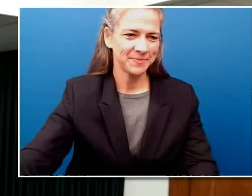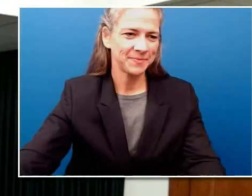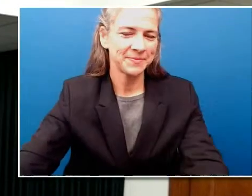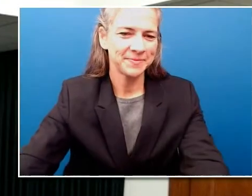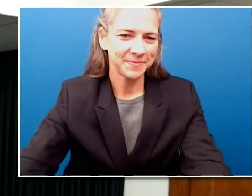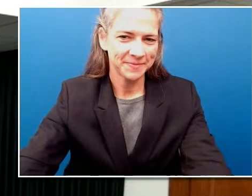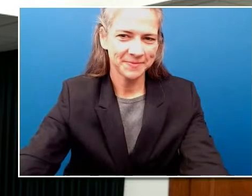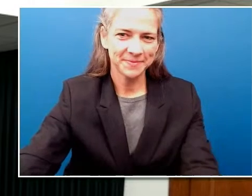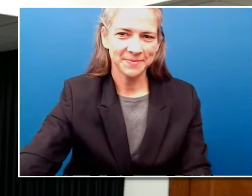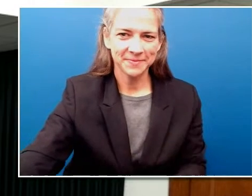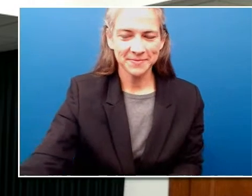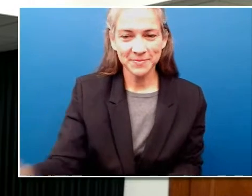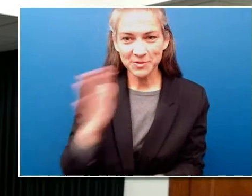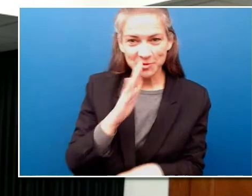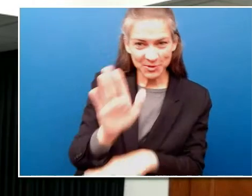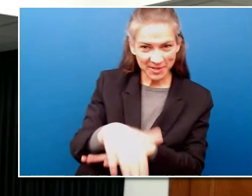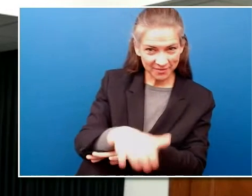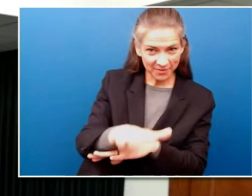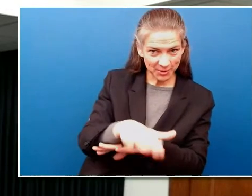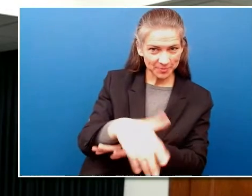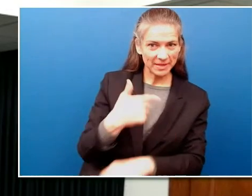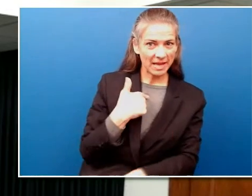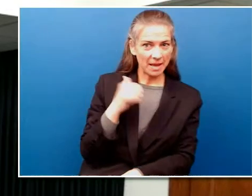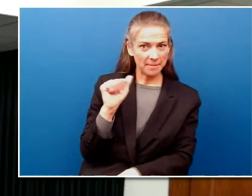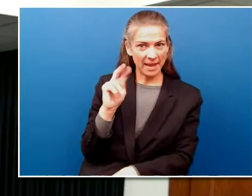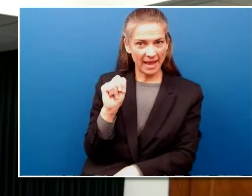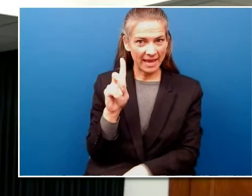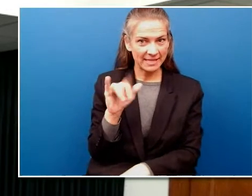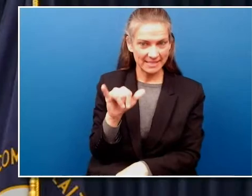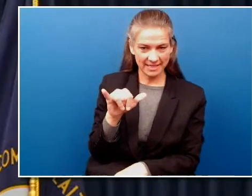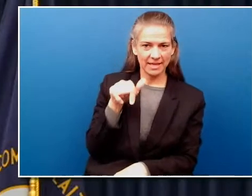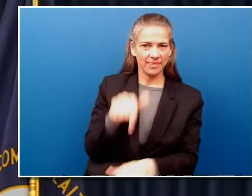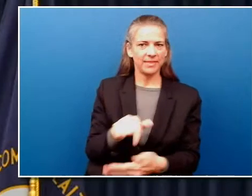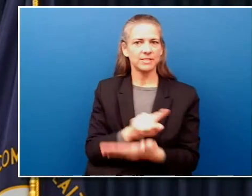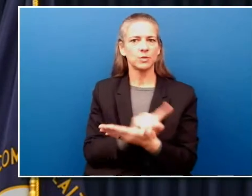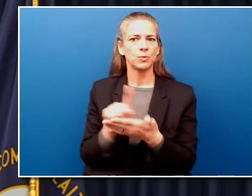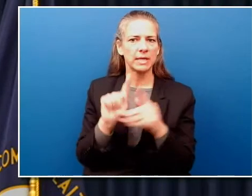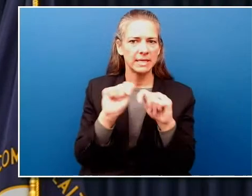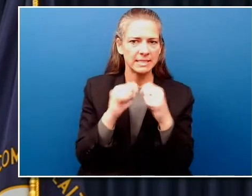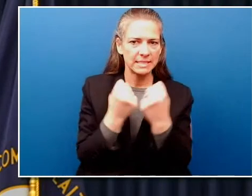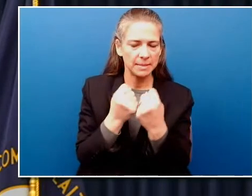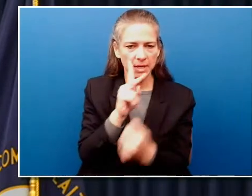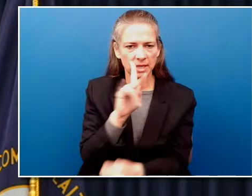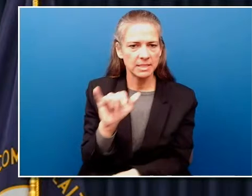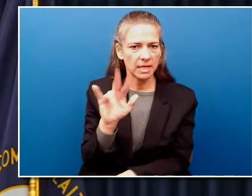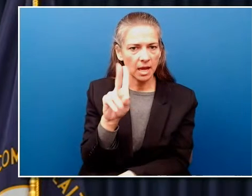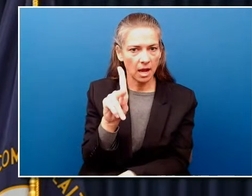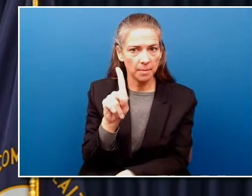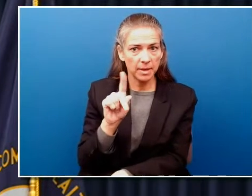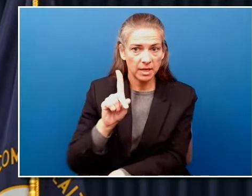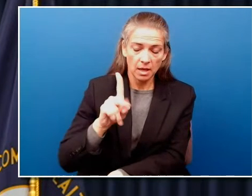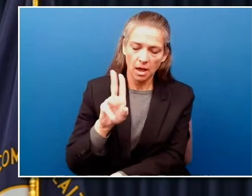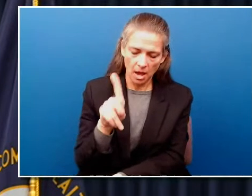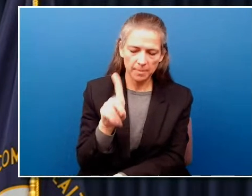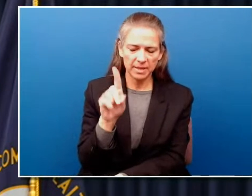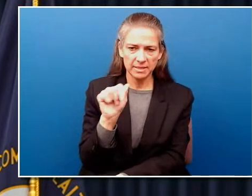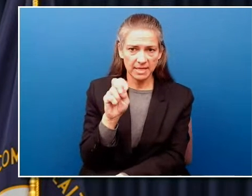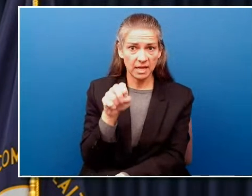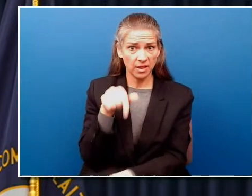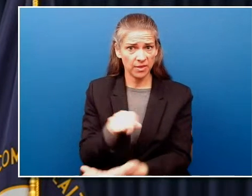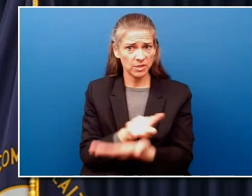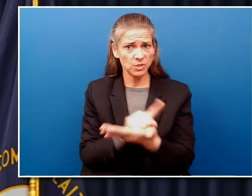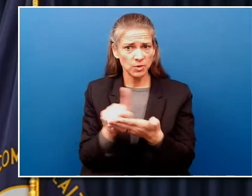Good afternoon, everyone. I'm Andy, and this is this week's Team Kentucky Update. This has been a long, hard week for so many